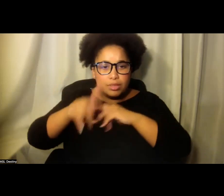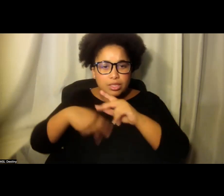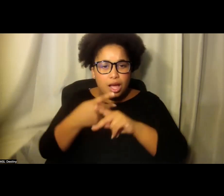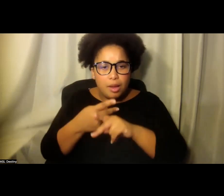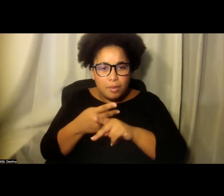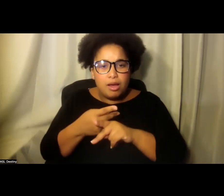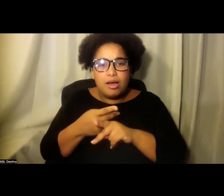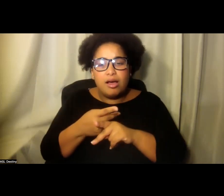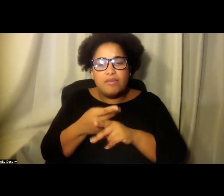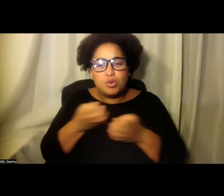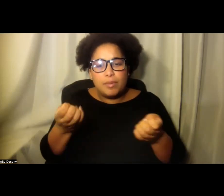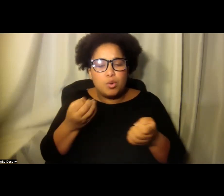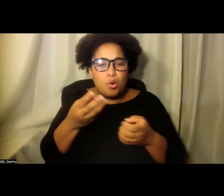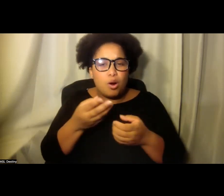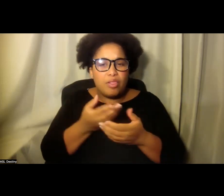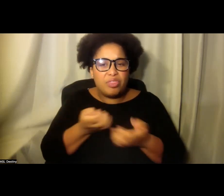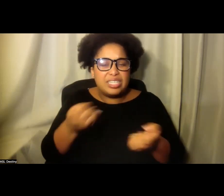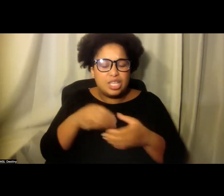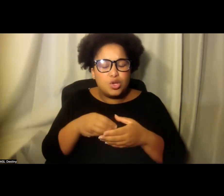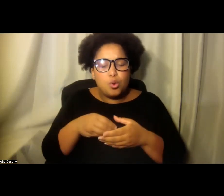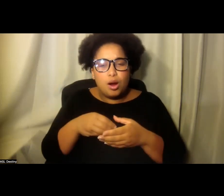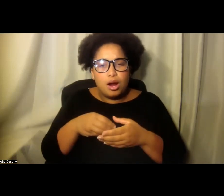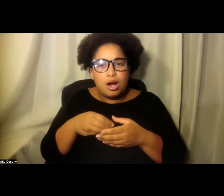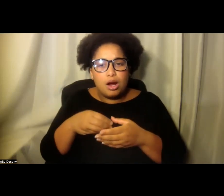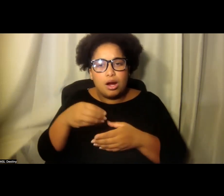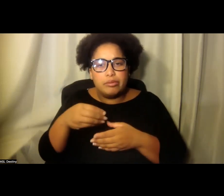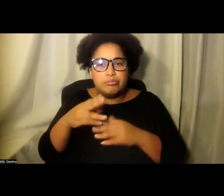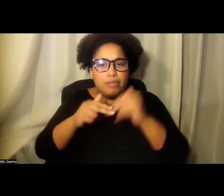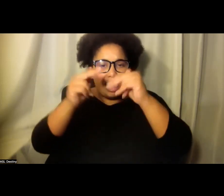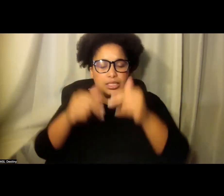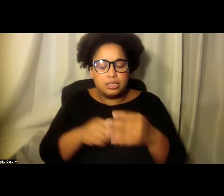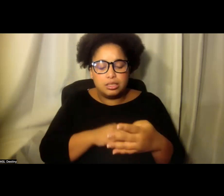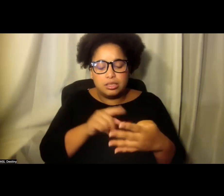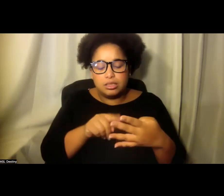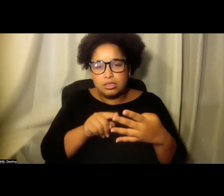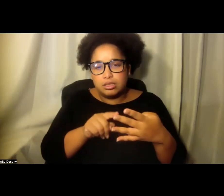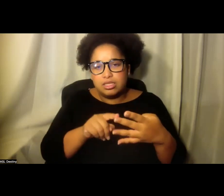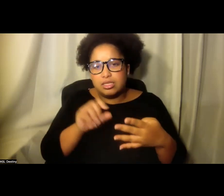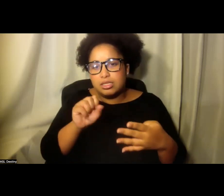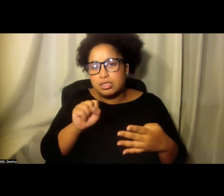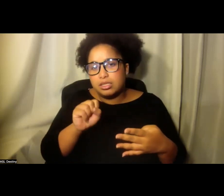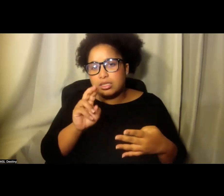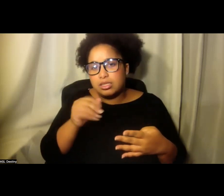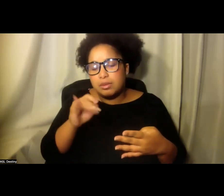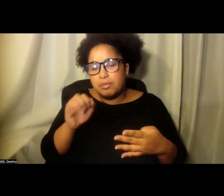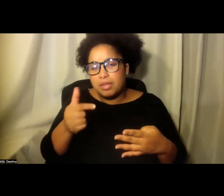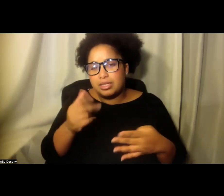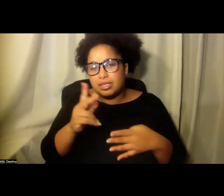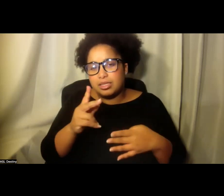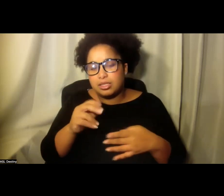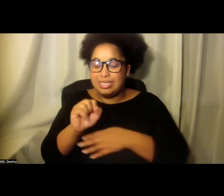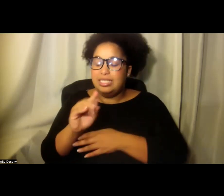your plant, that type of stuff. 2 is suspended ceilings. Those are quite common in all kinds of buildings,